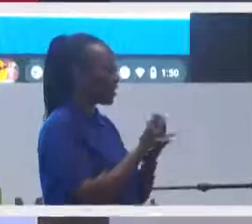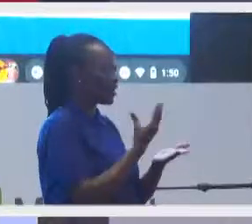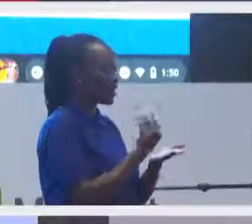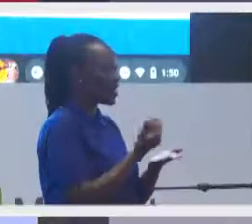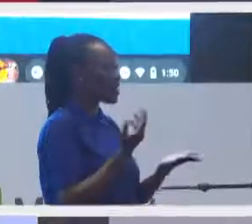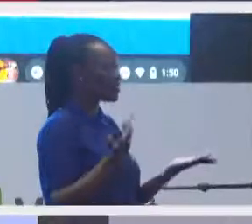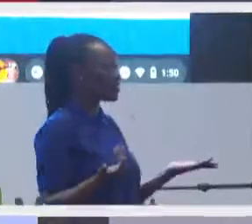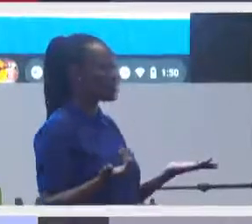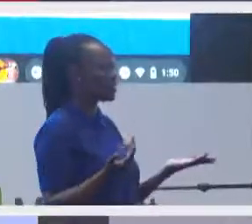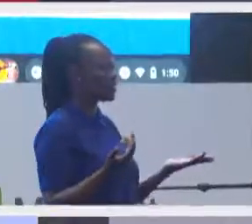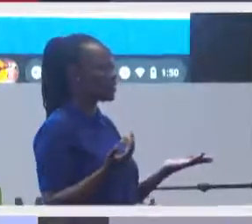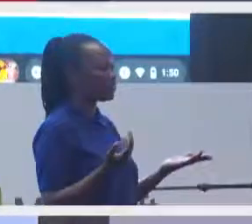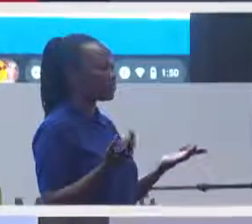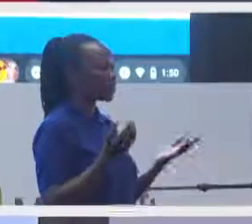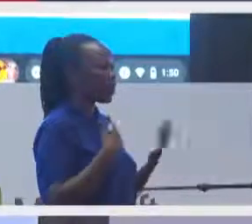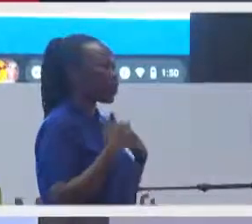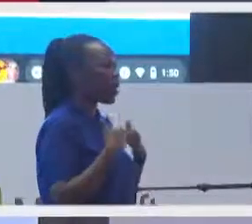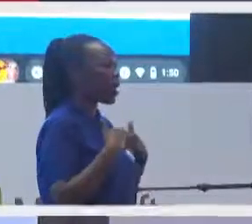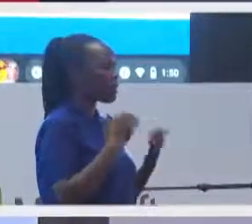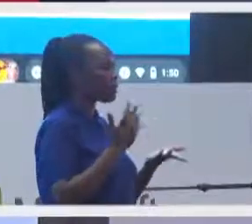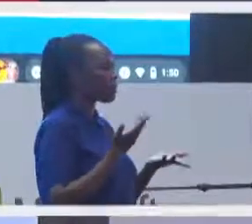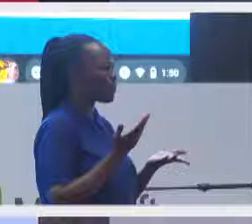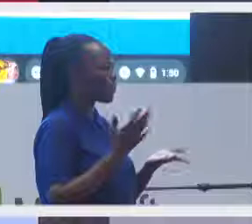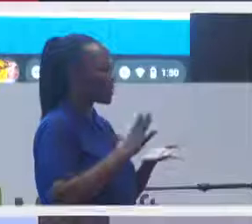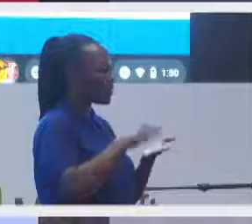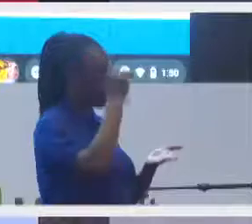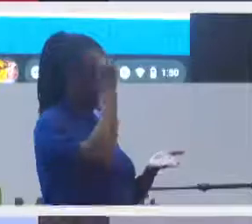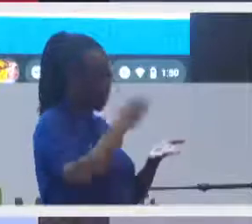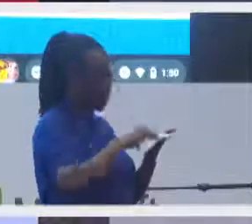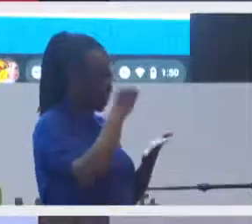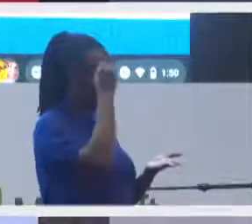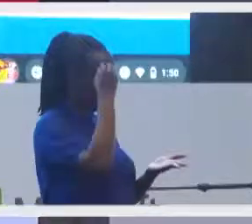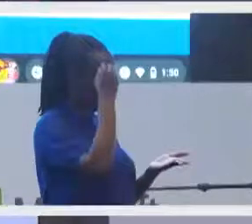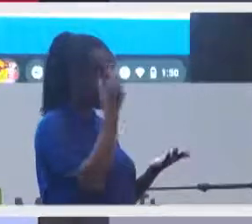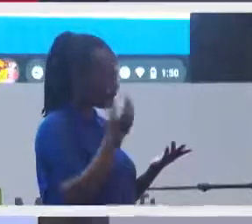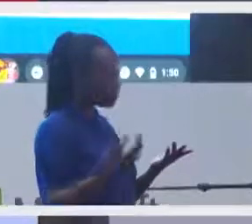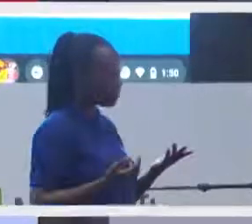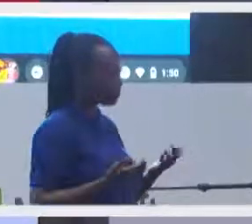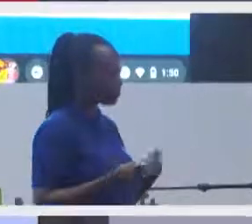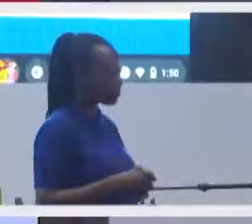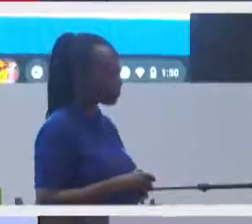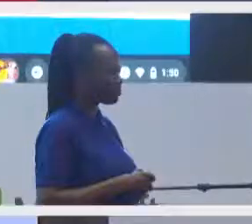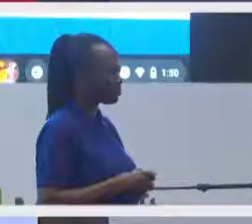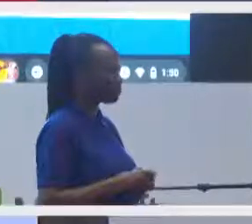It uses machine learning as well, of course, and it works